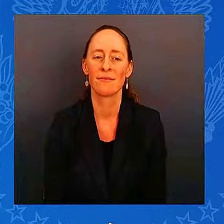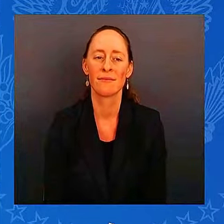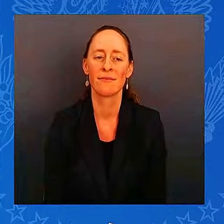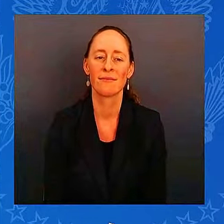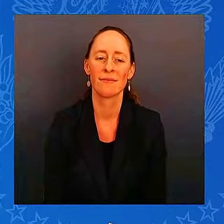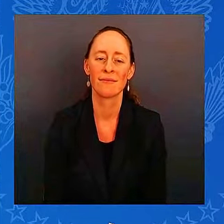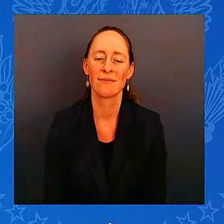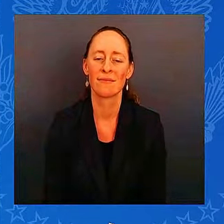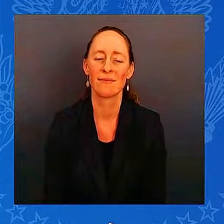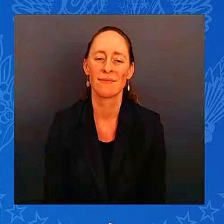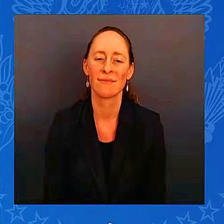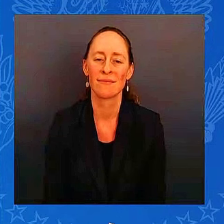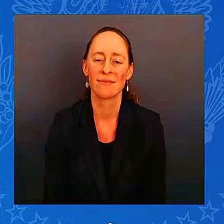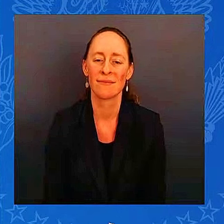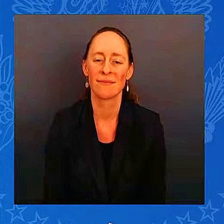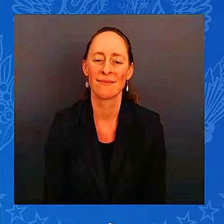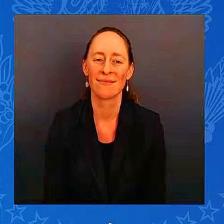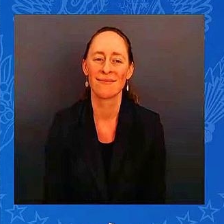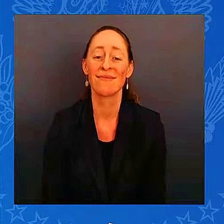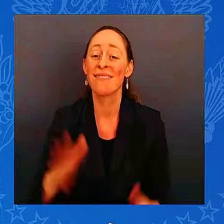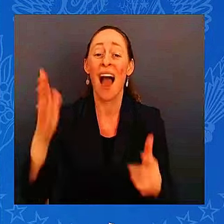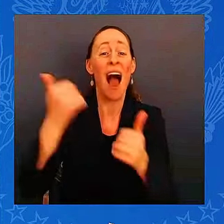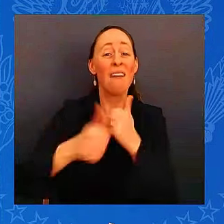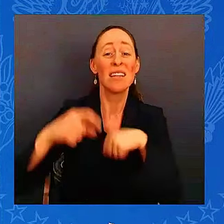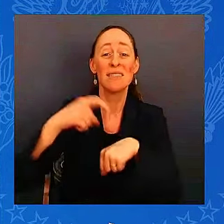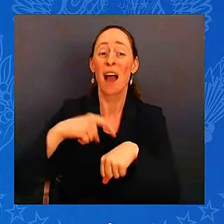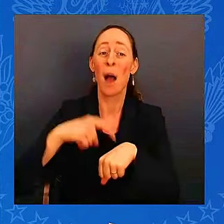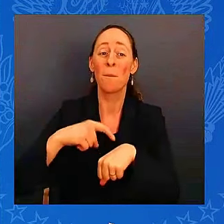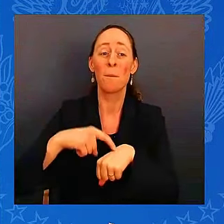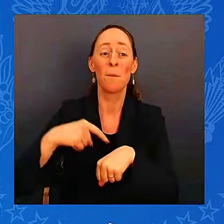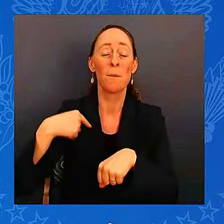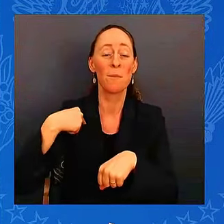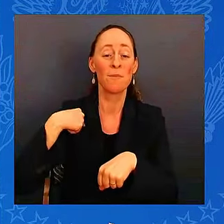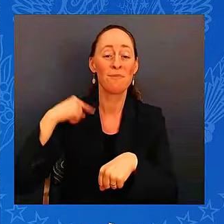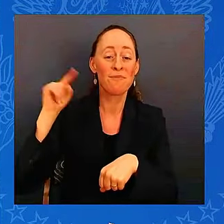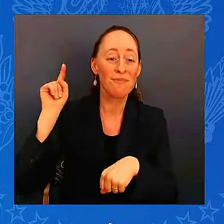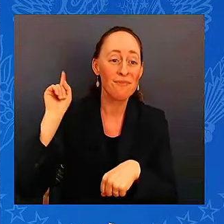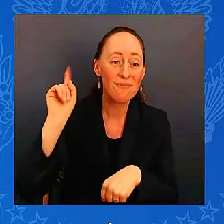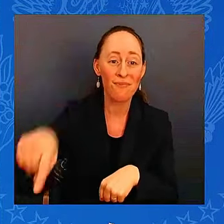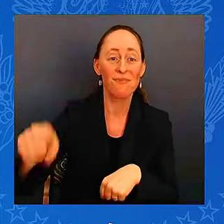Every time I'd walk out of my grandfather's Finnegan's house up in Scranton, Pennsylvania, he'd yell, Joey,